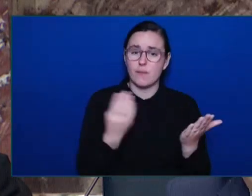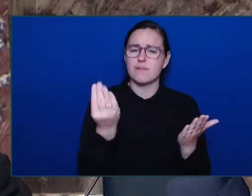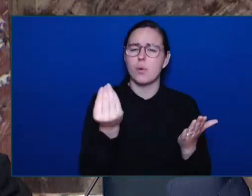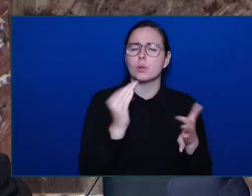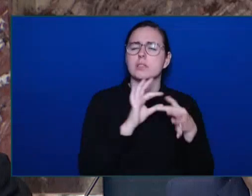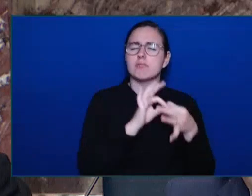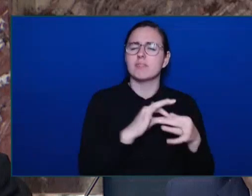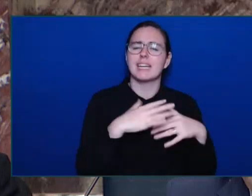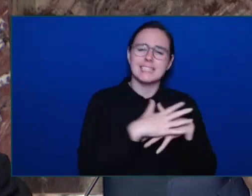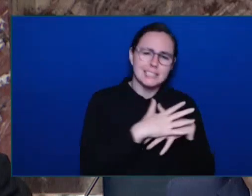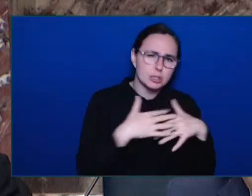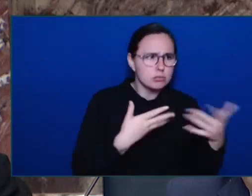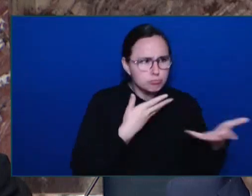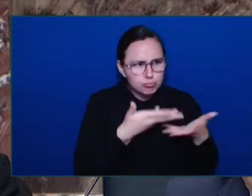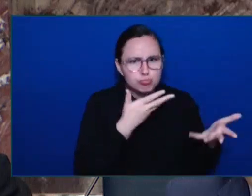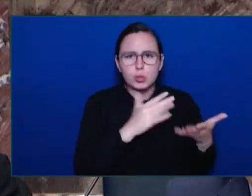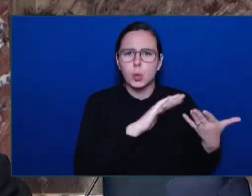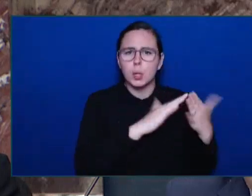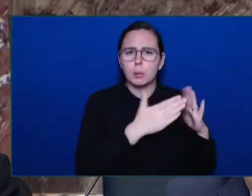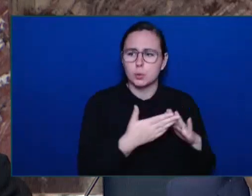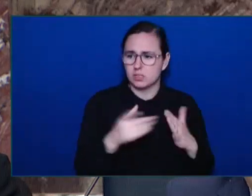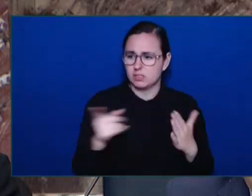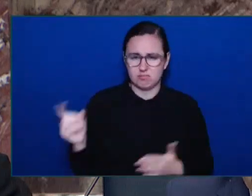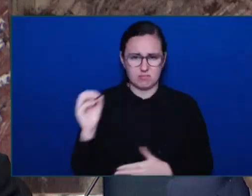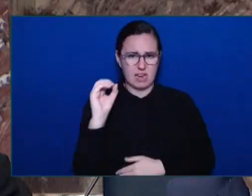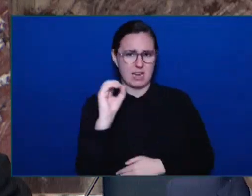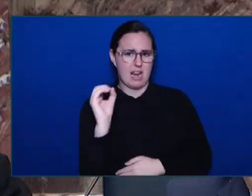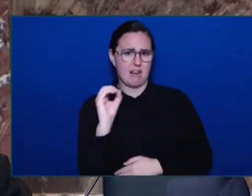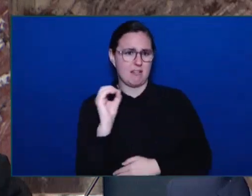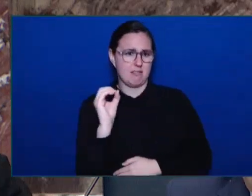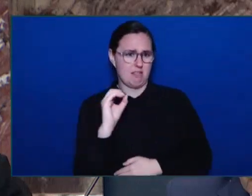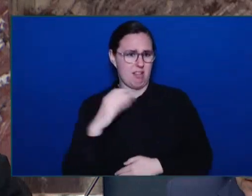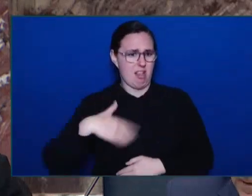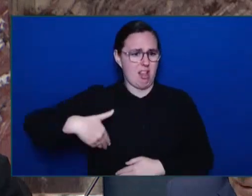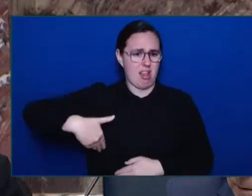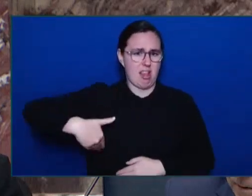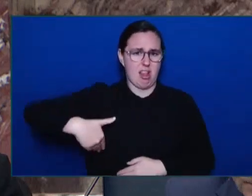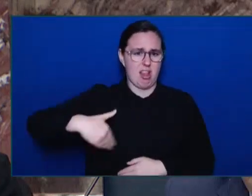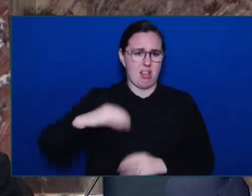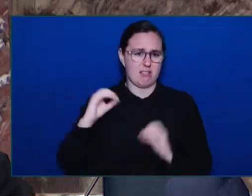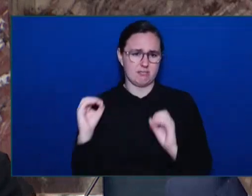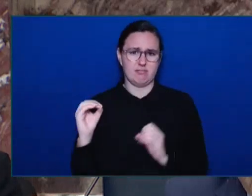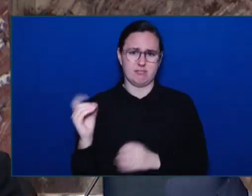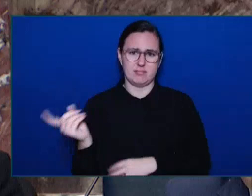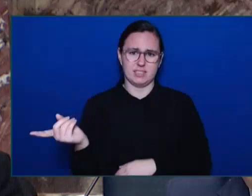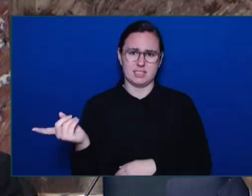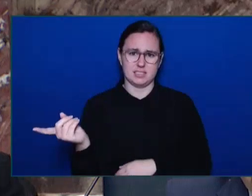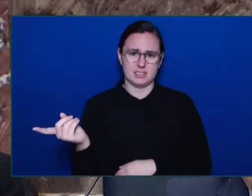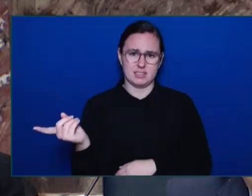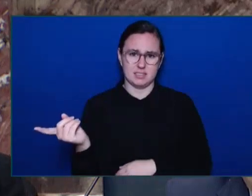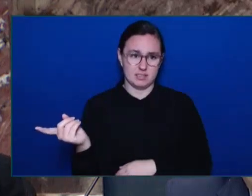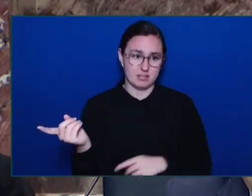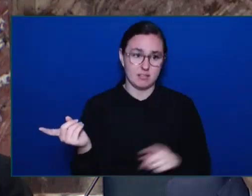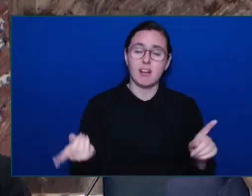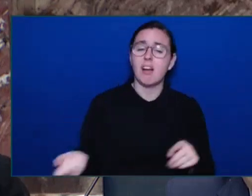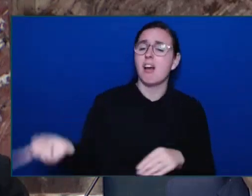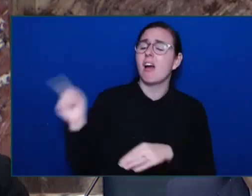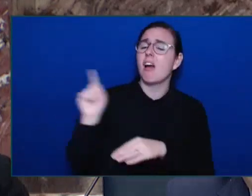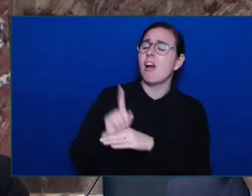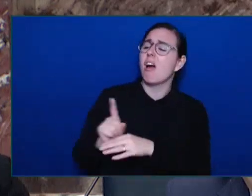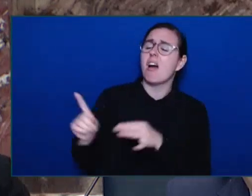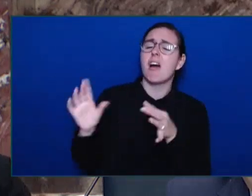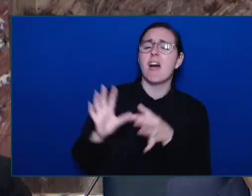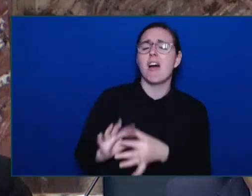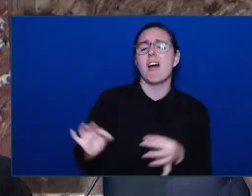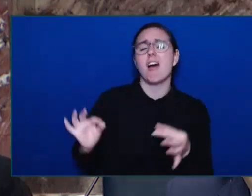None. This Minister can stand up and talk about all of the work that has been doing. This report shows